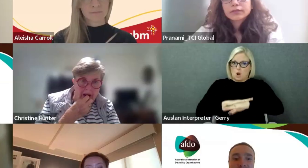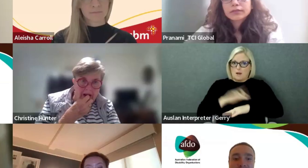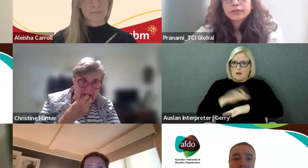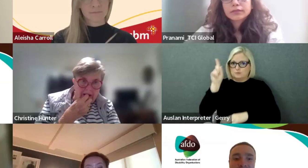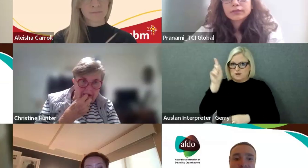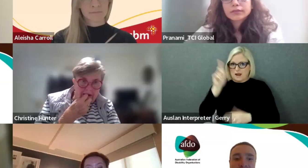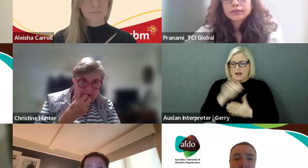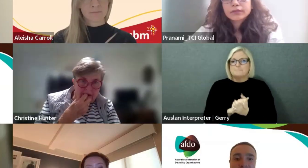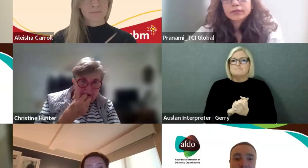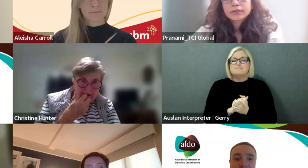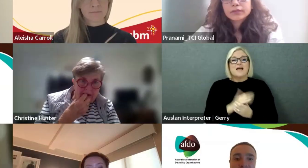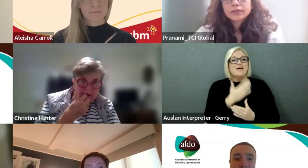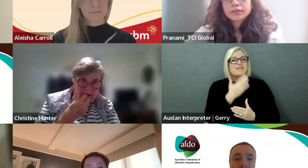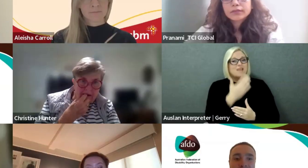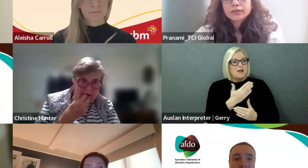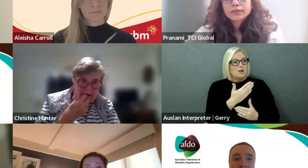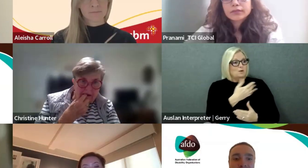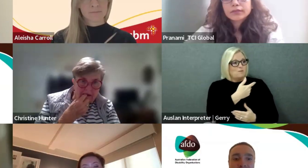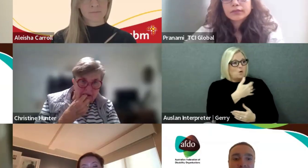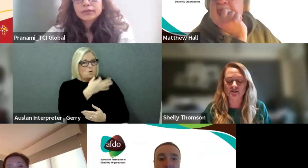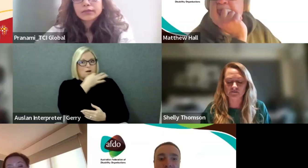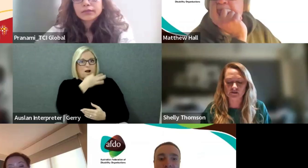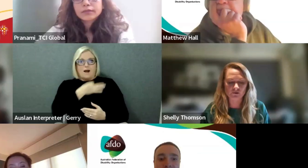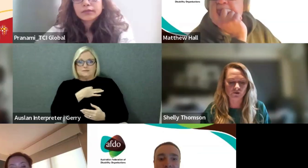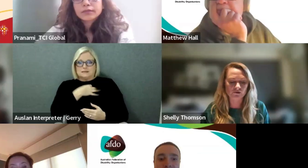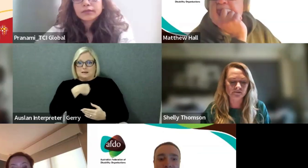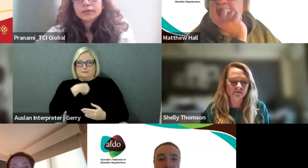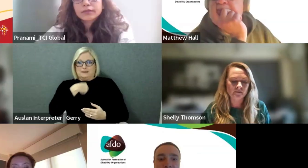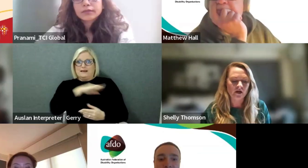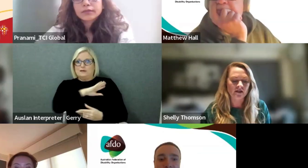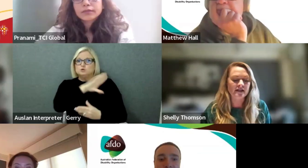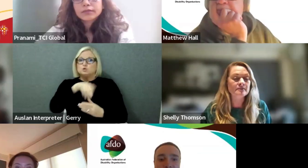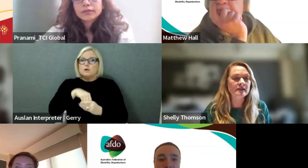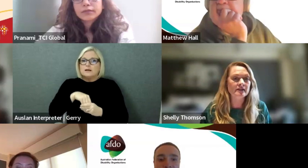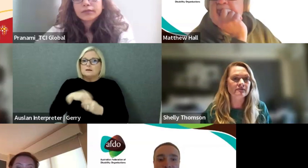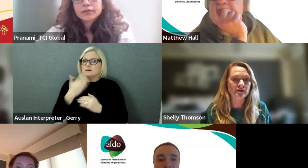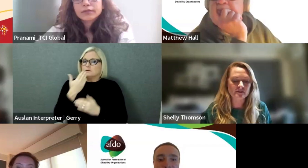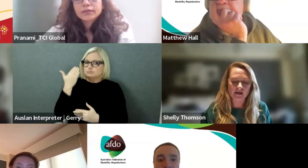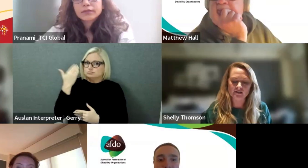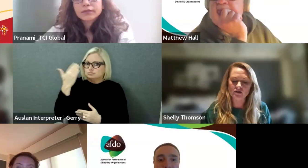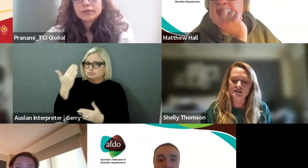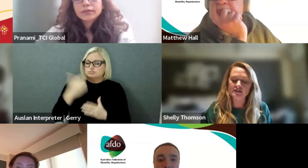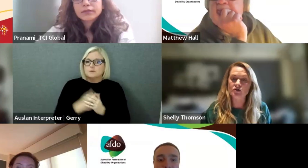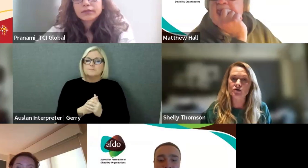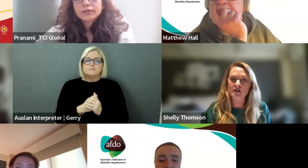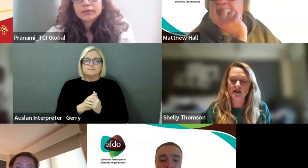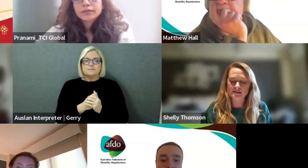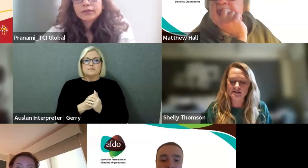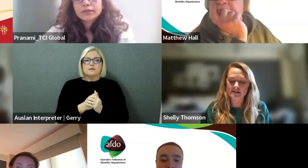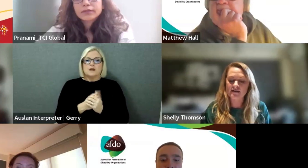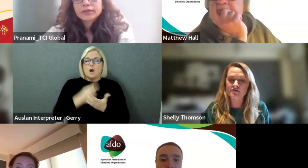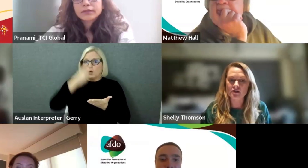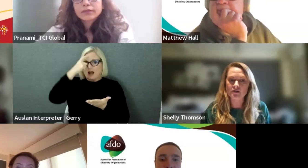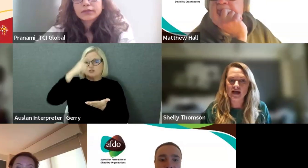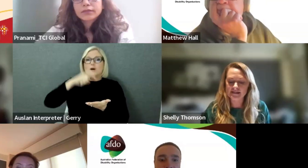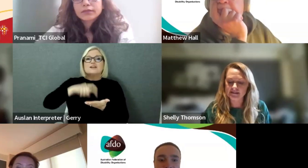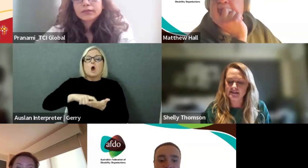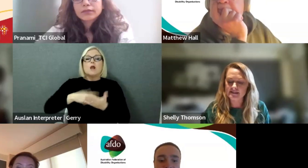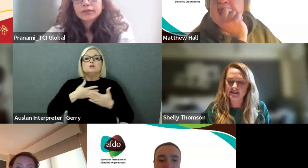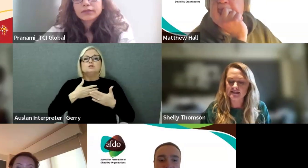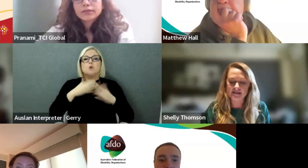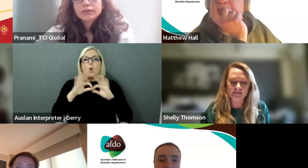for the opportunity to contribute to this incredibly important discussion with you all. I'd like to begin first by acknowledging the organisers,